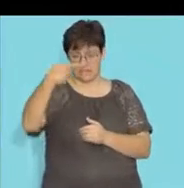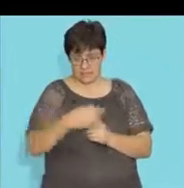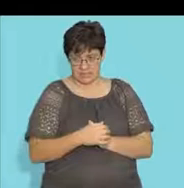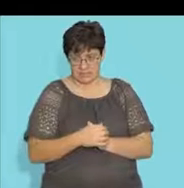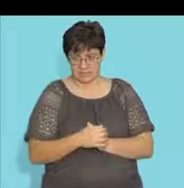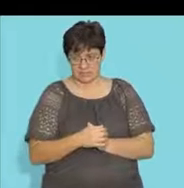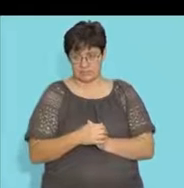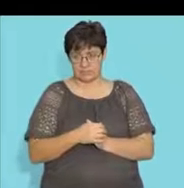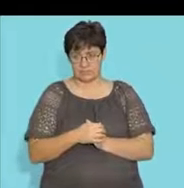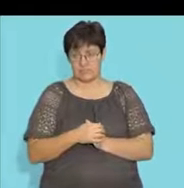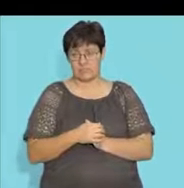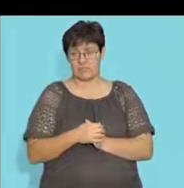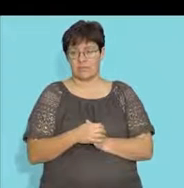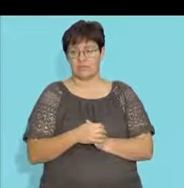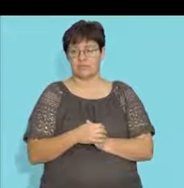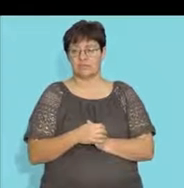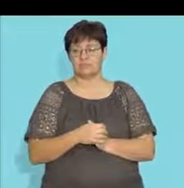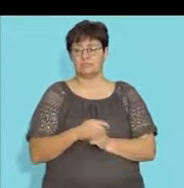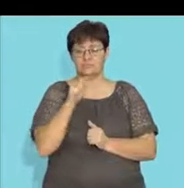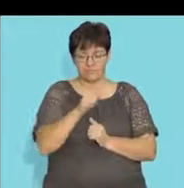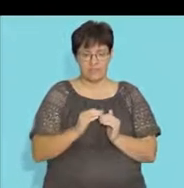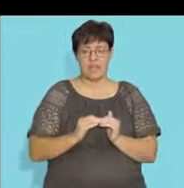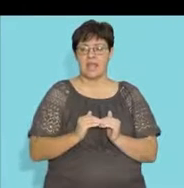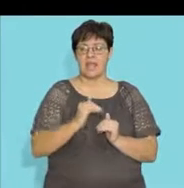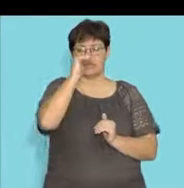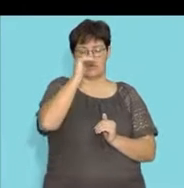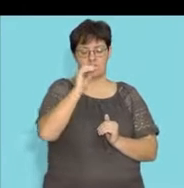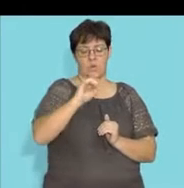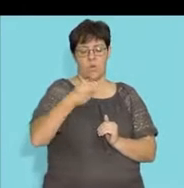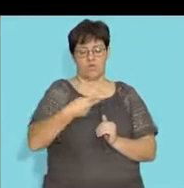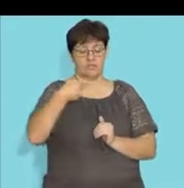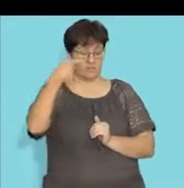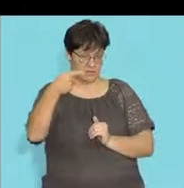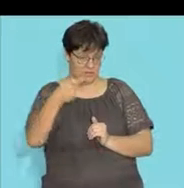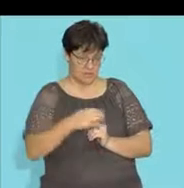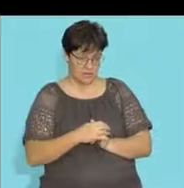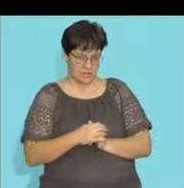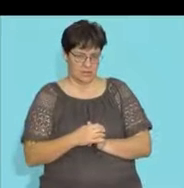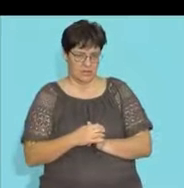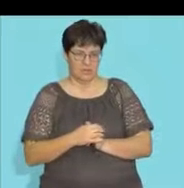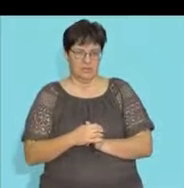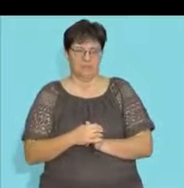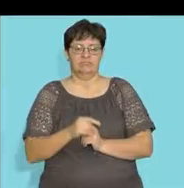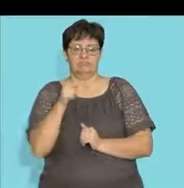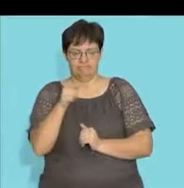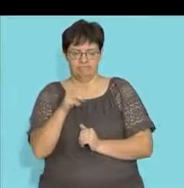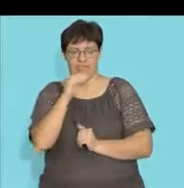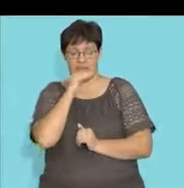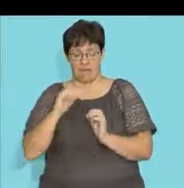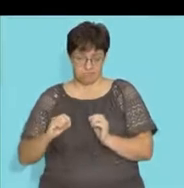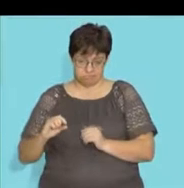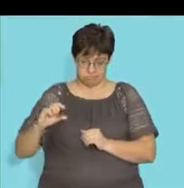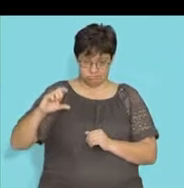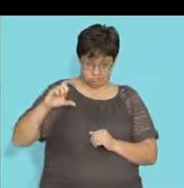OH minuses in the solution. And that increase of my hydroxide ions will